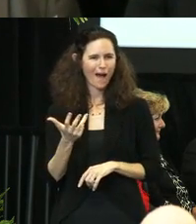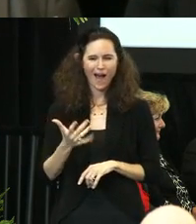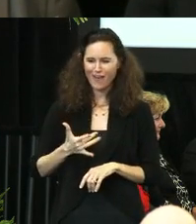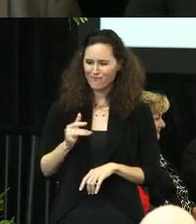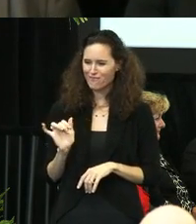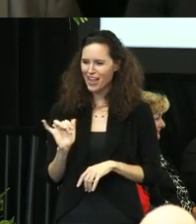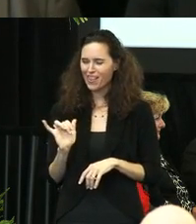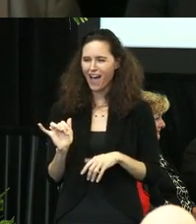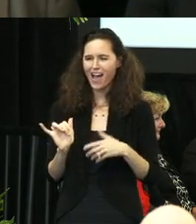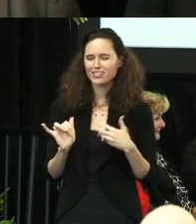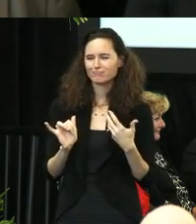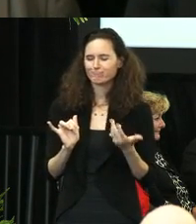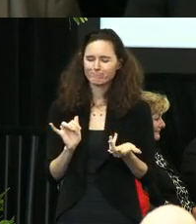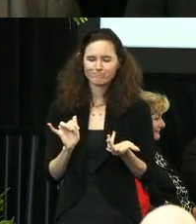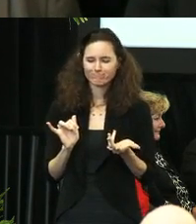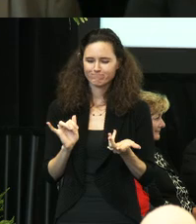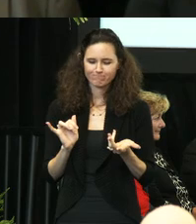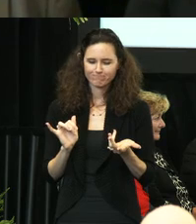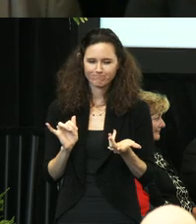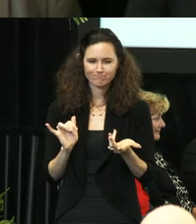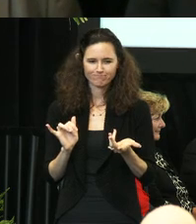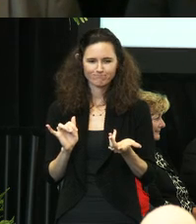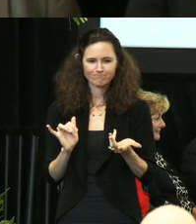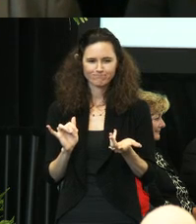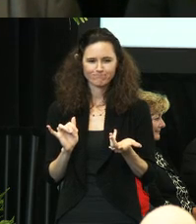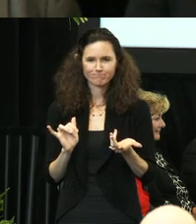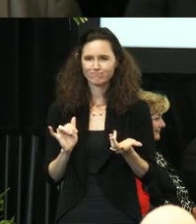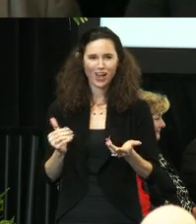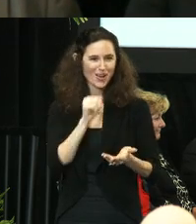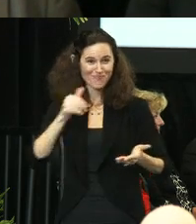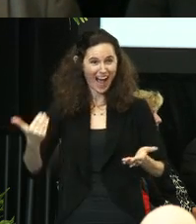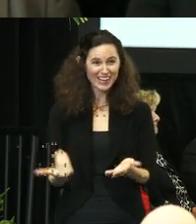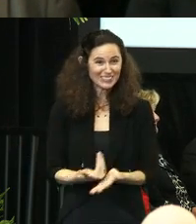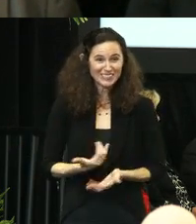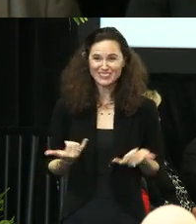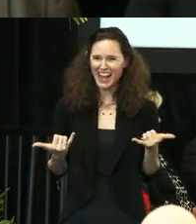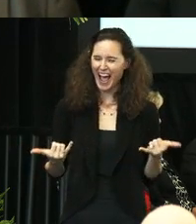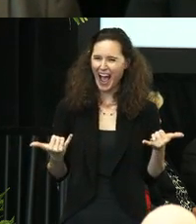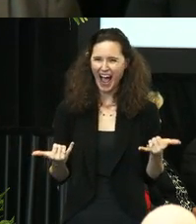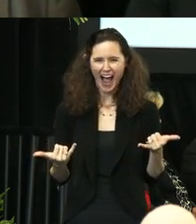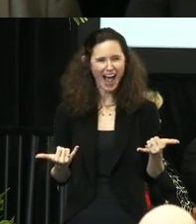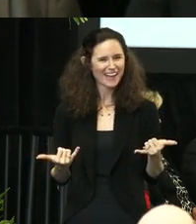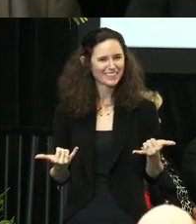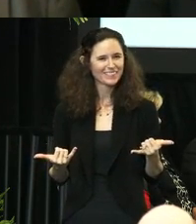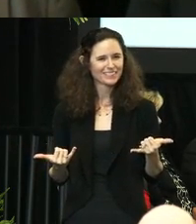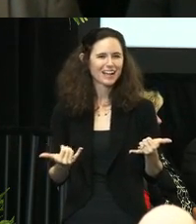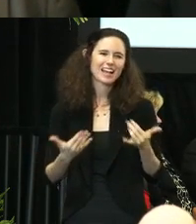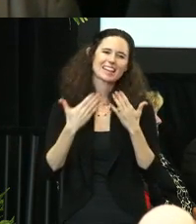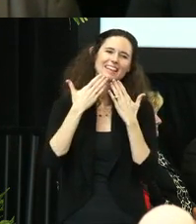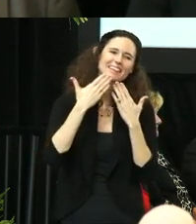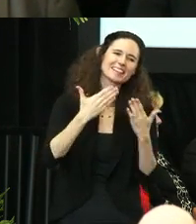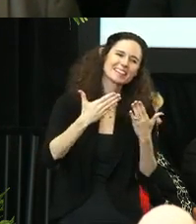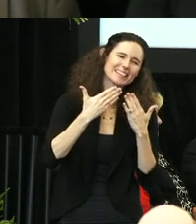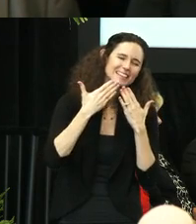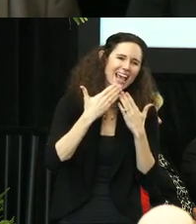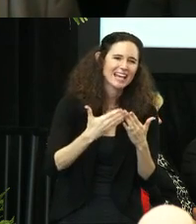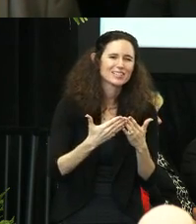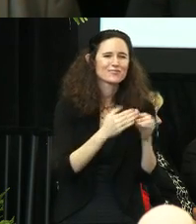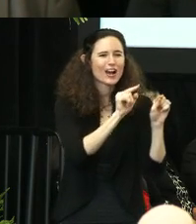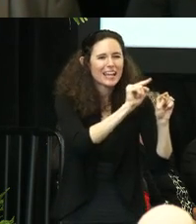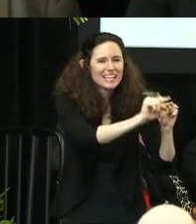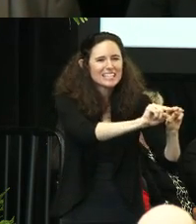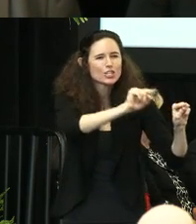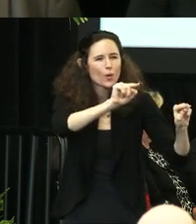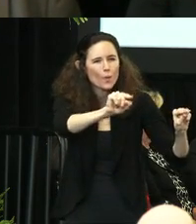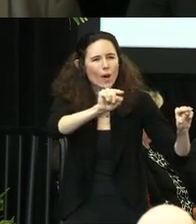like I'm no longer new. And I thank you for each and every one of your